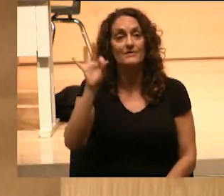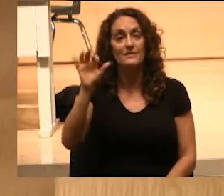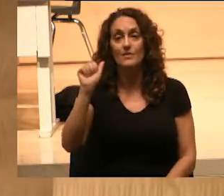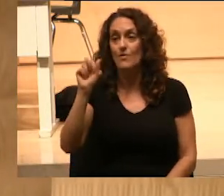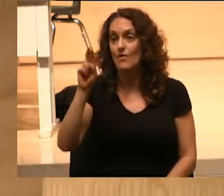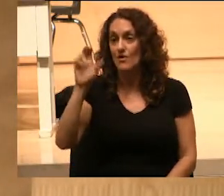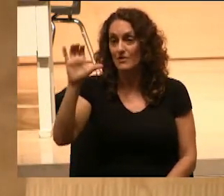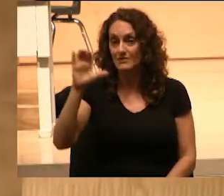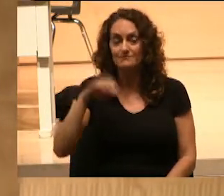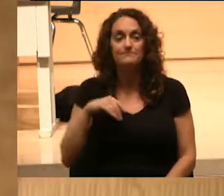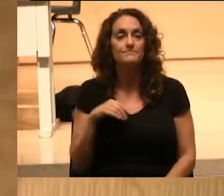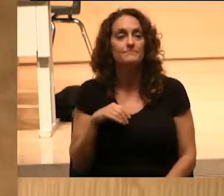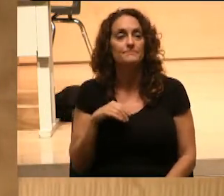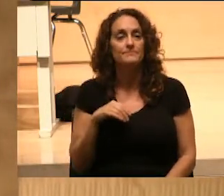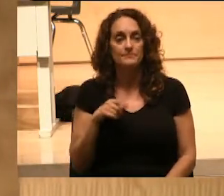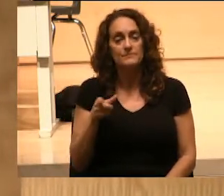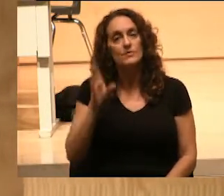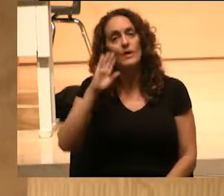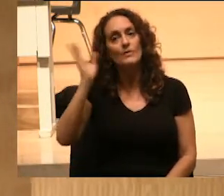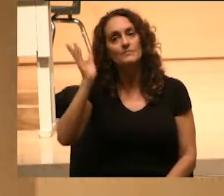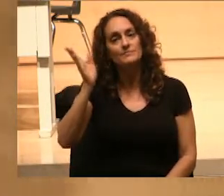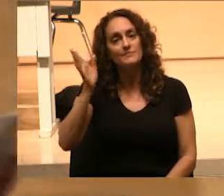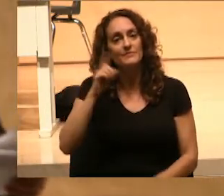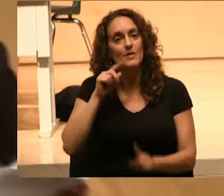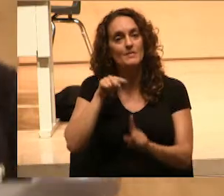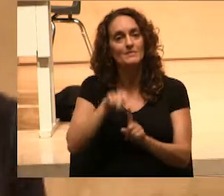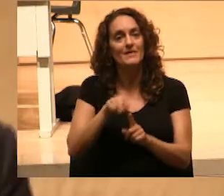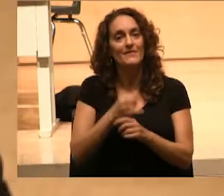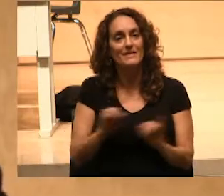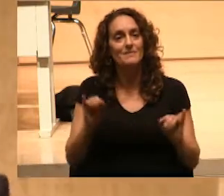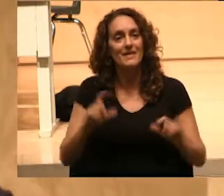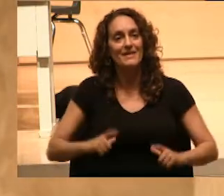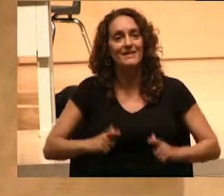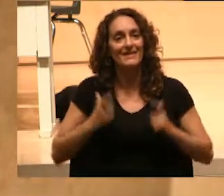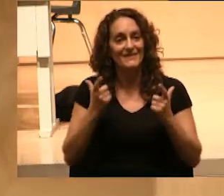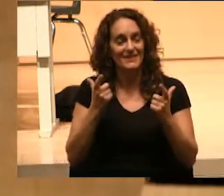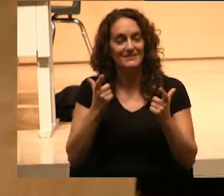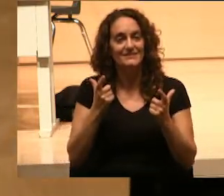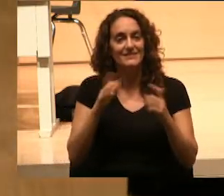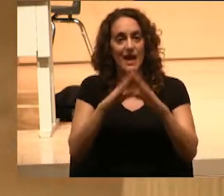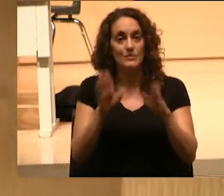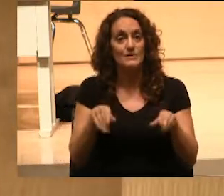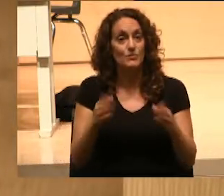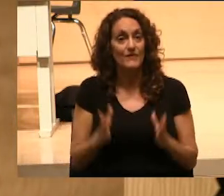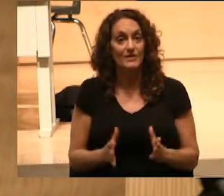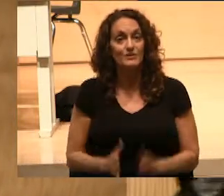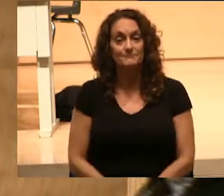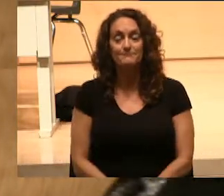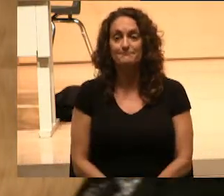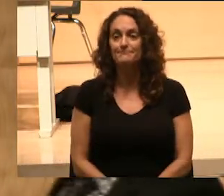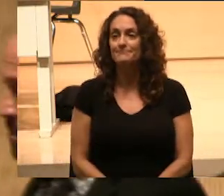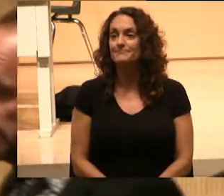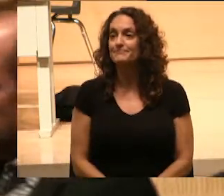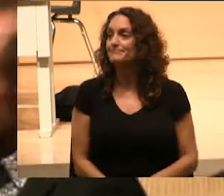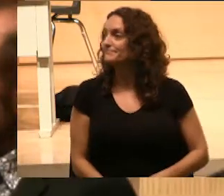ARC, and will speak from the perspective of independent living housing provider.